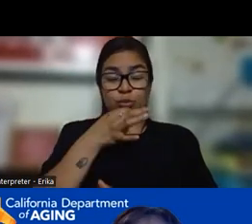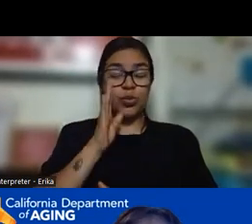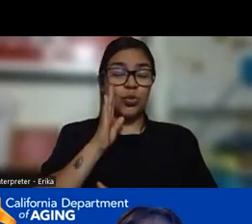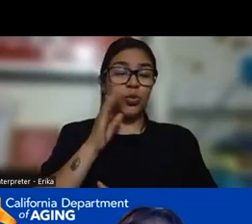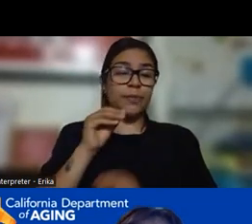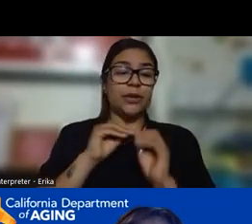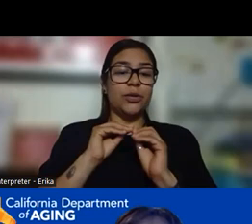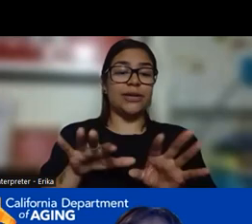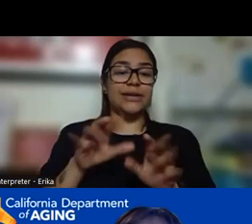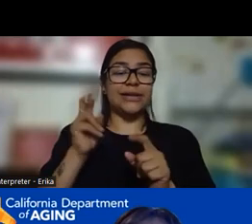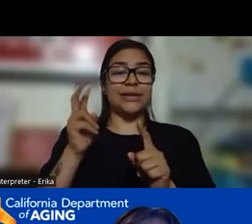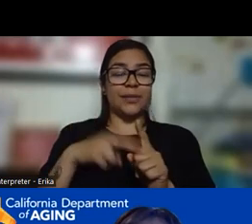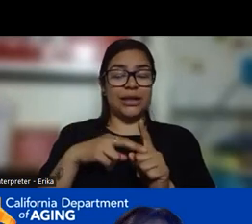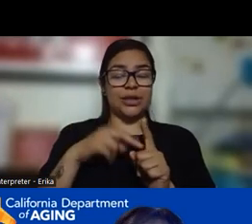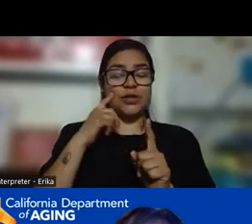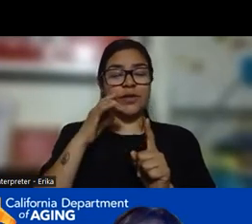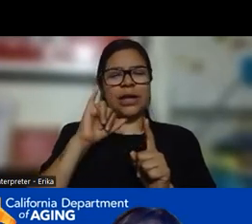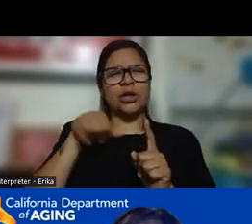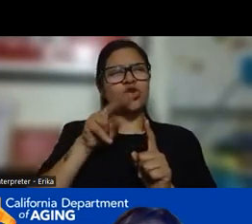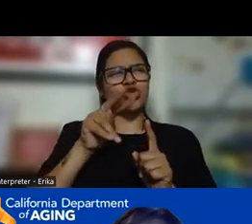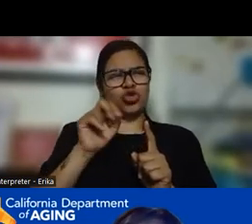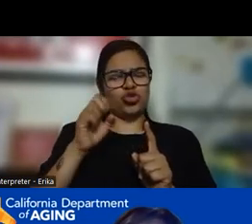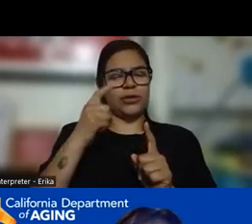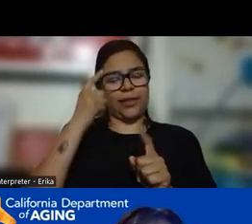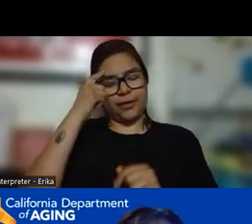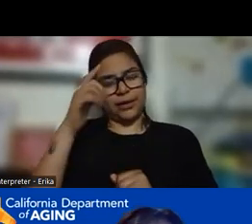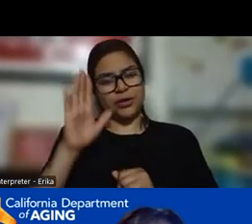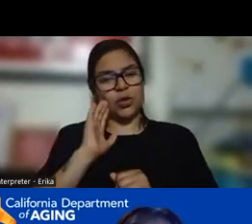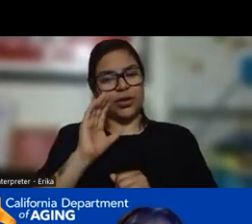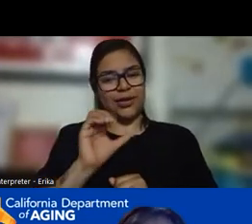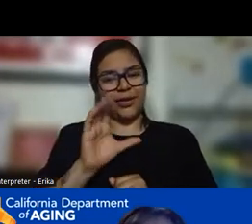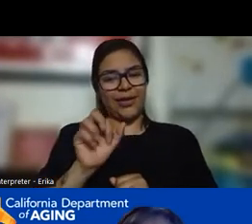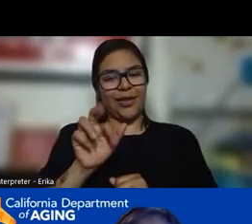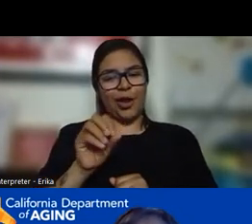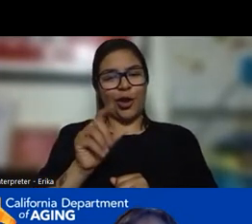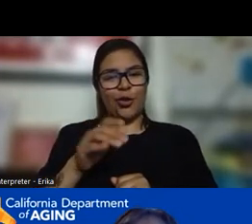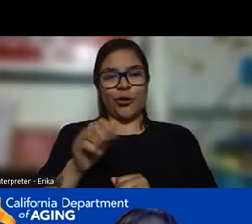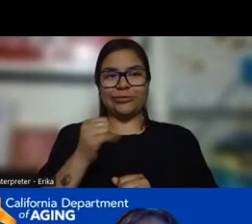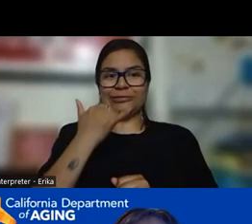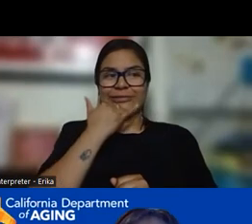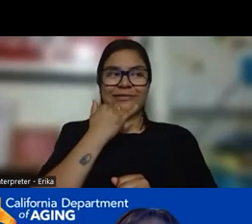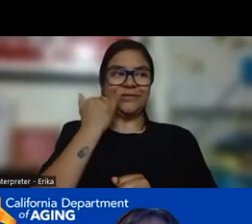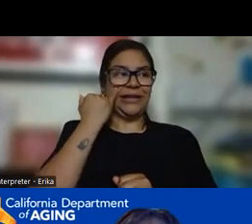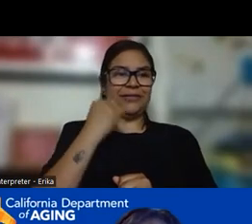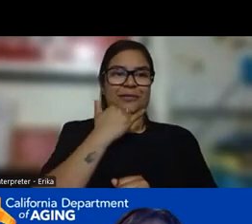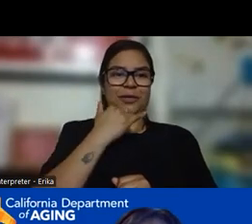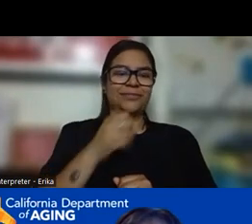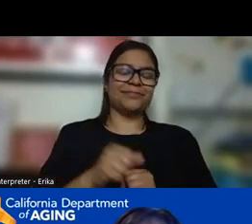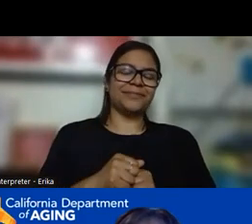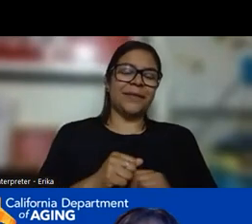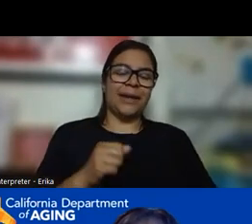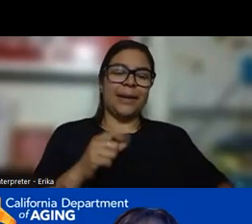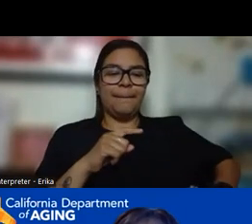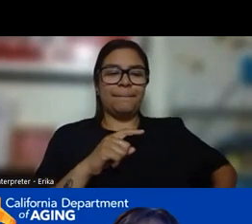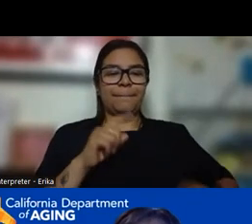application and supporting materials in June, I believe. Carol, please correct me if I'm wrong. And we are encouraging